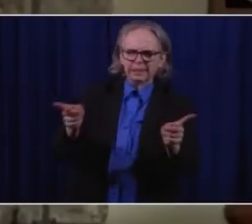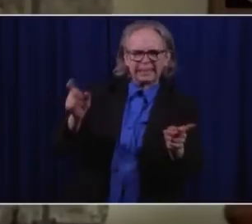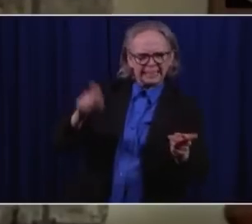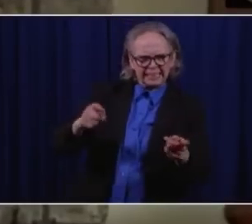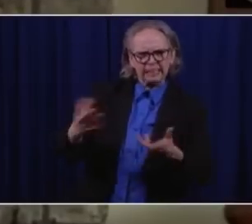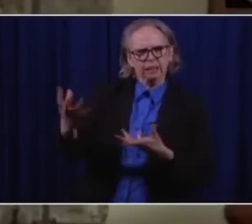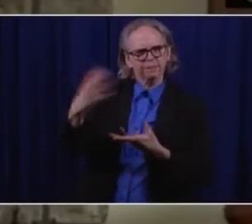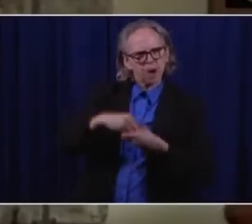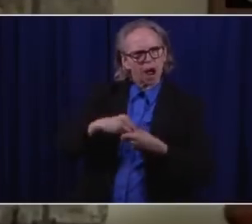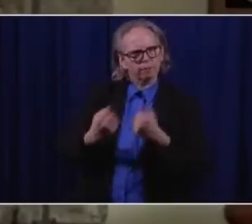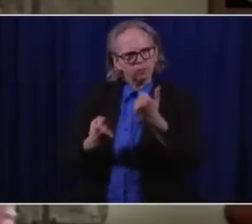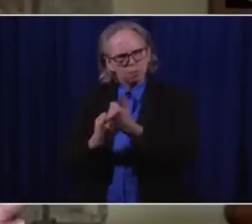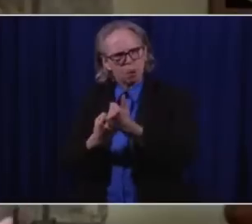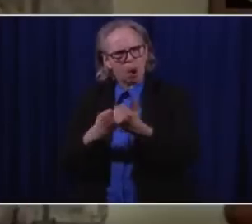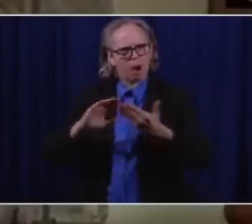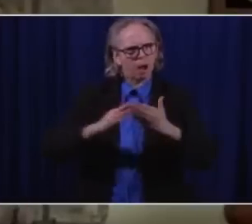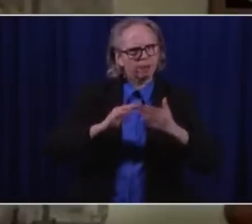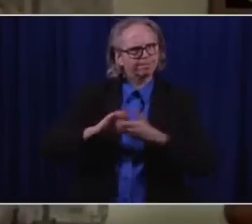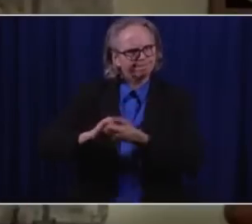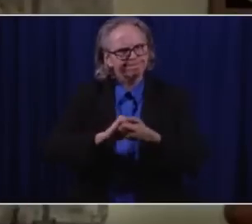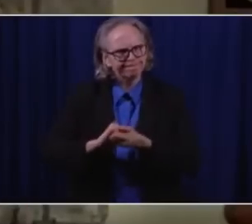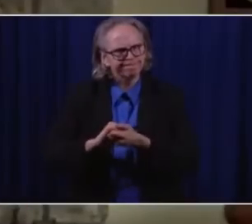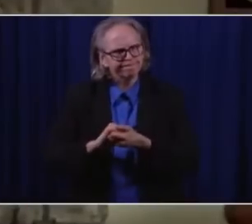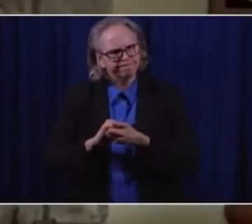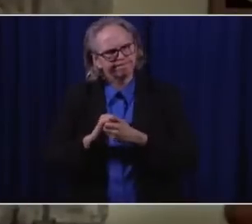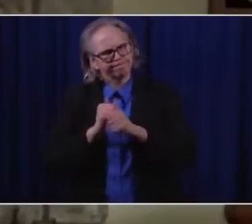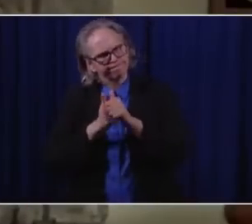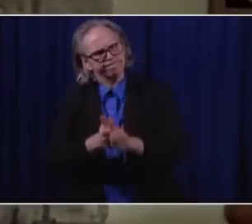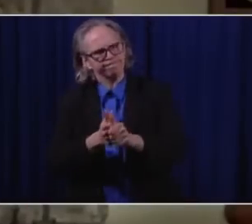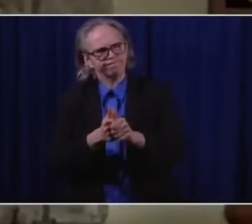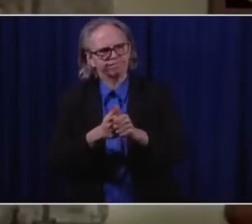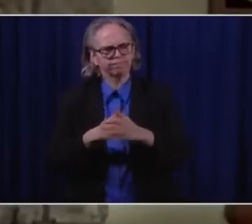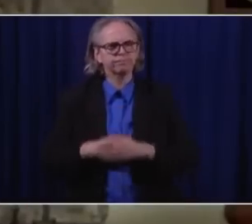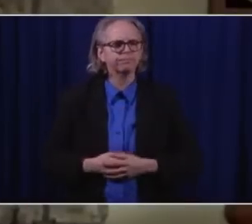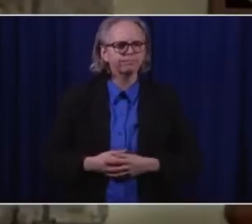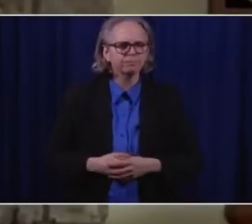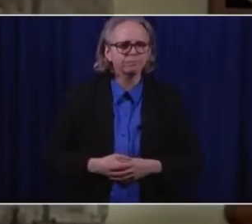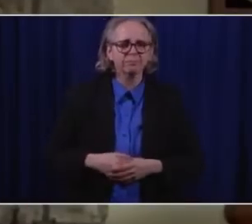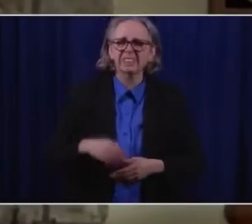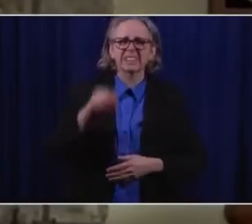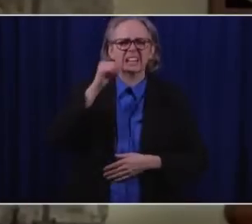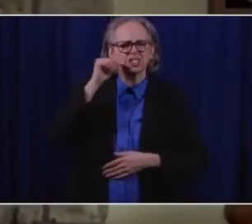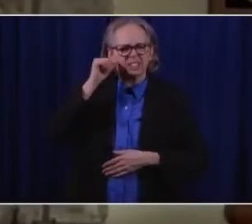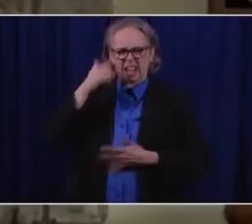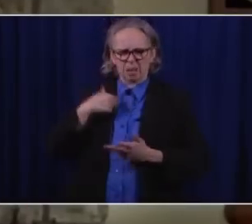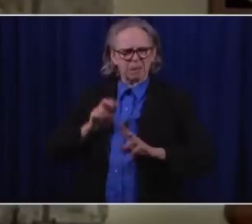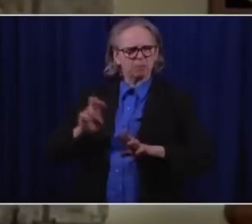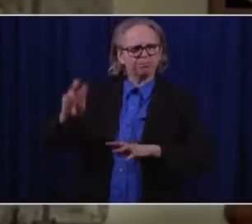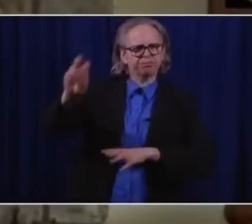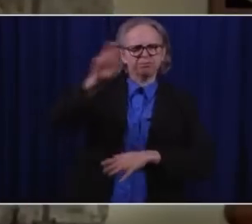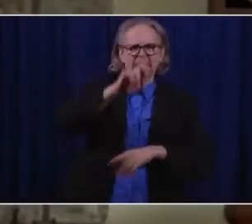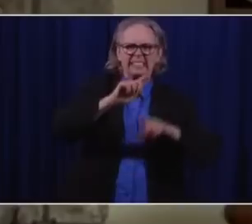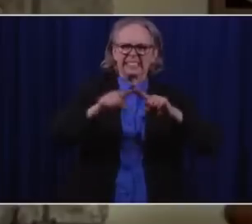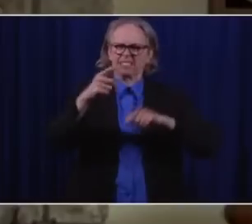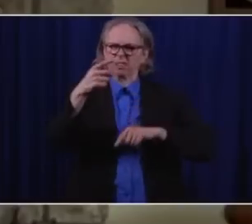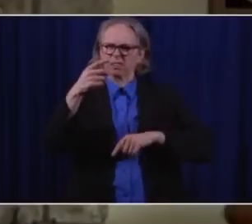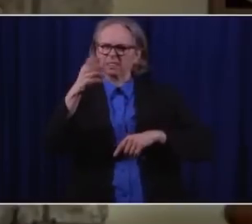something. I did 6 press conferences all over the state yesterday. And one of the things that I said